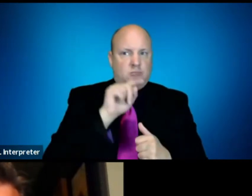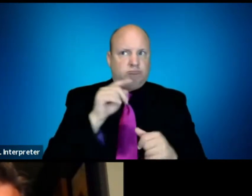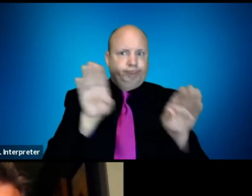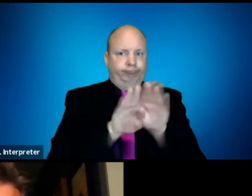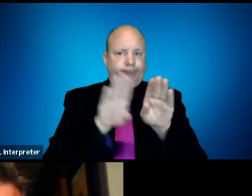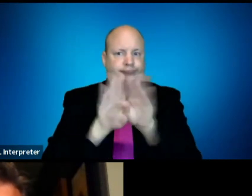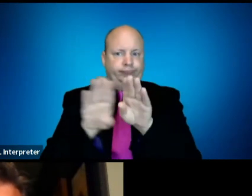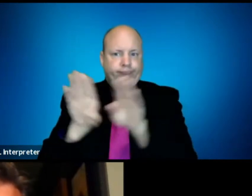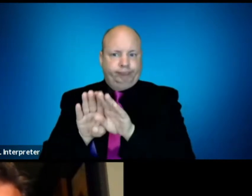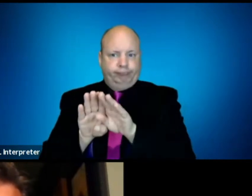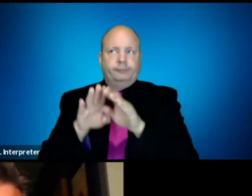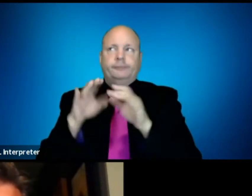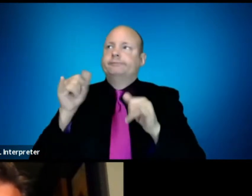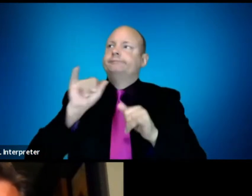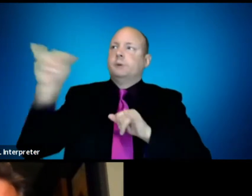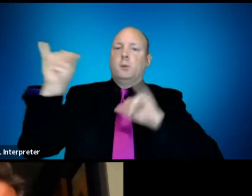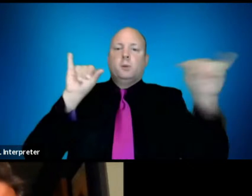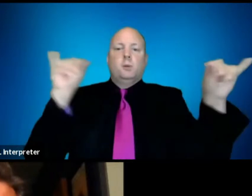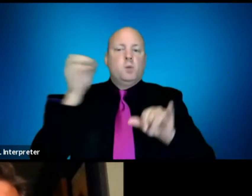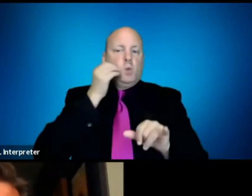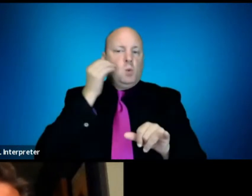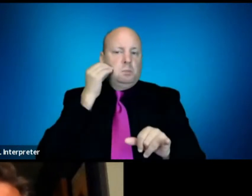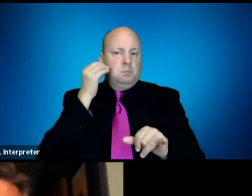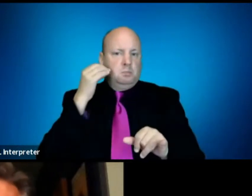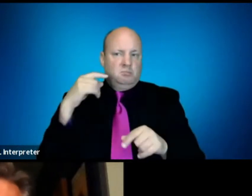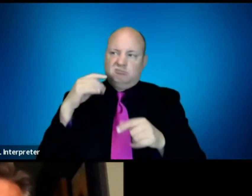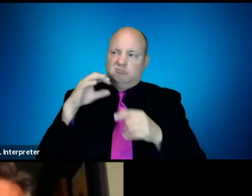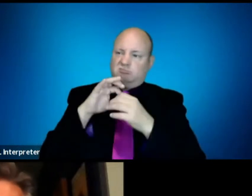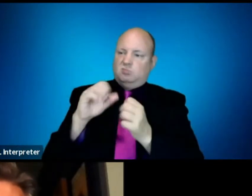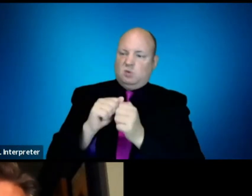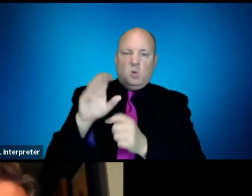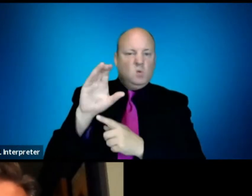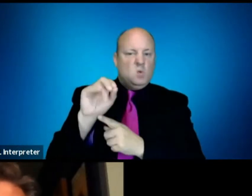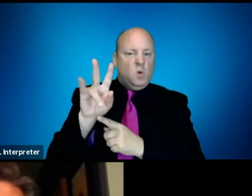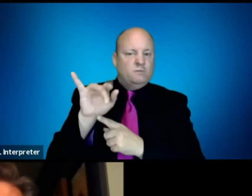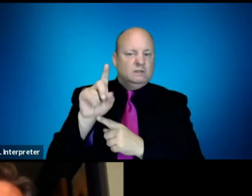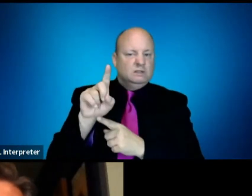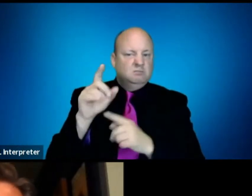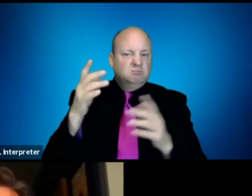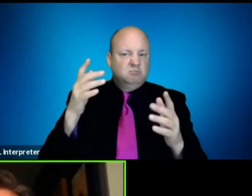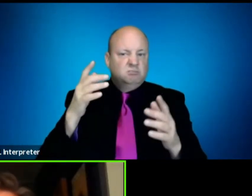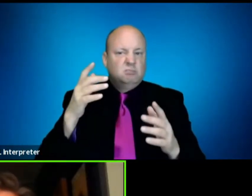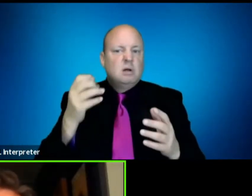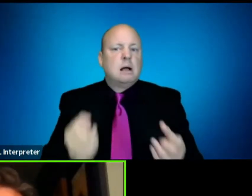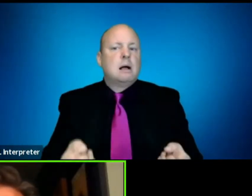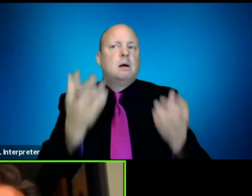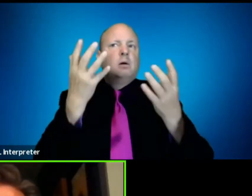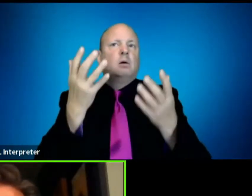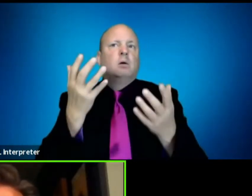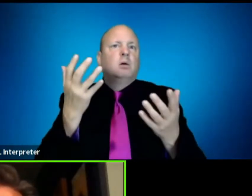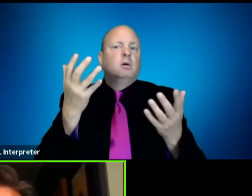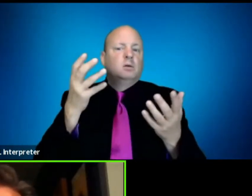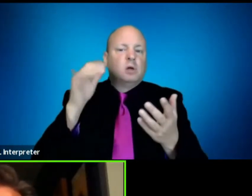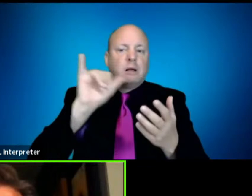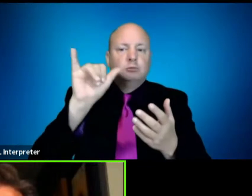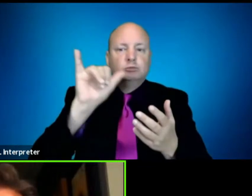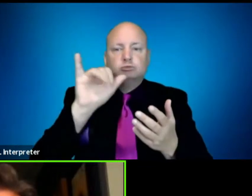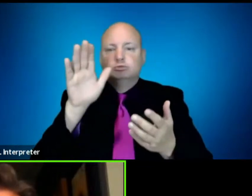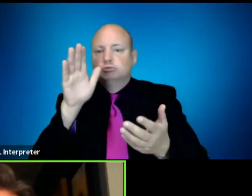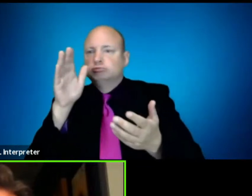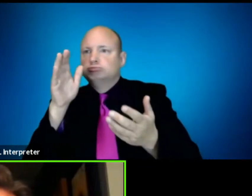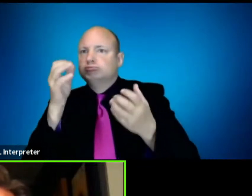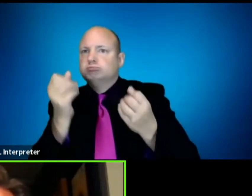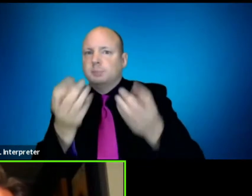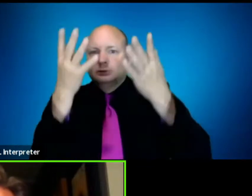of COVID cases or the number of children quarantined? I don't have the number of how many schools